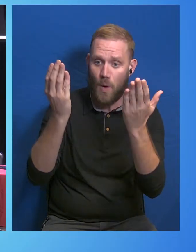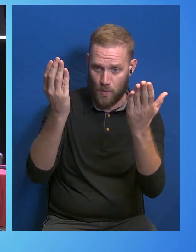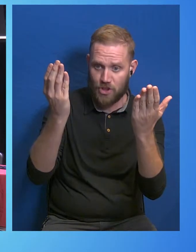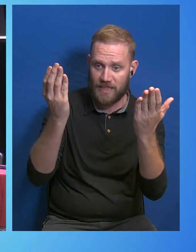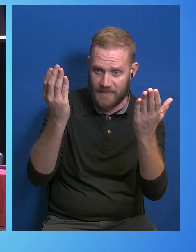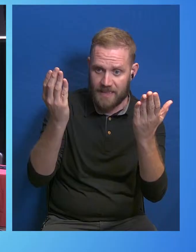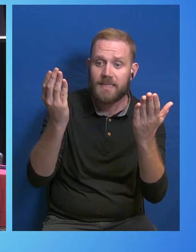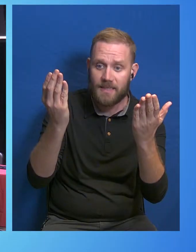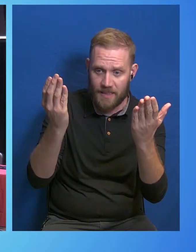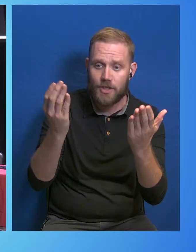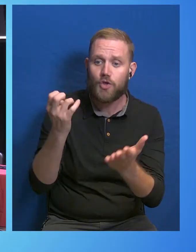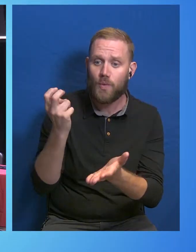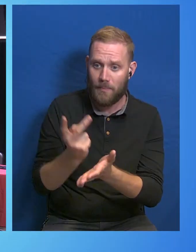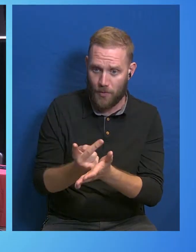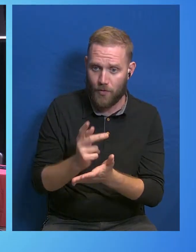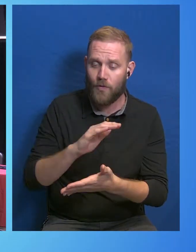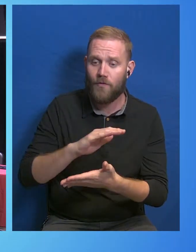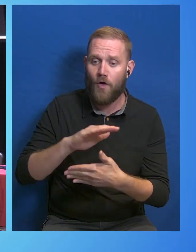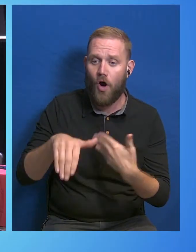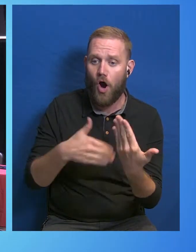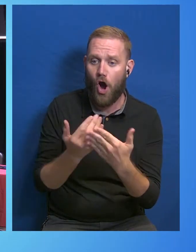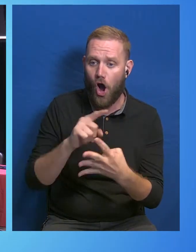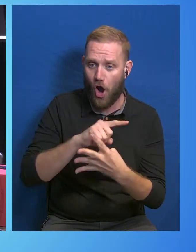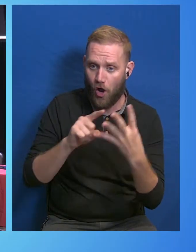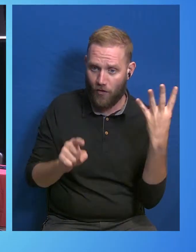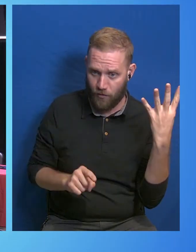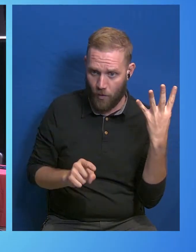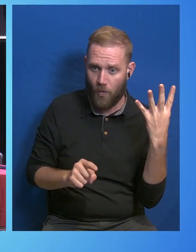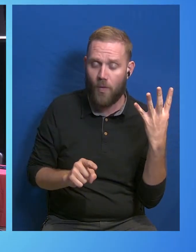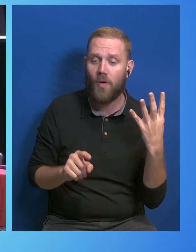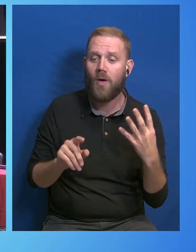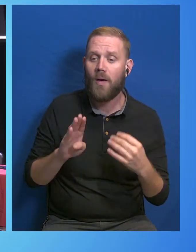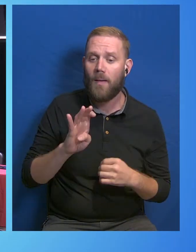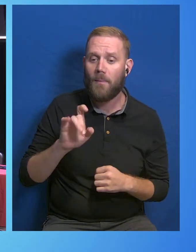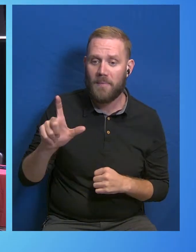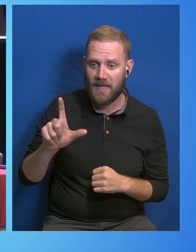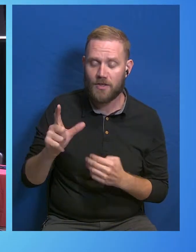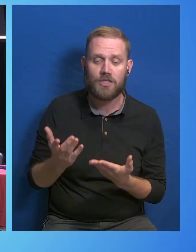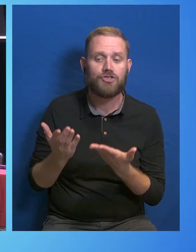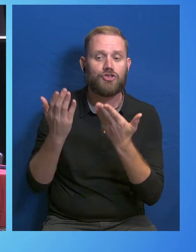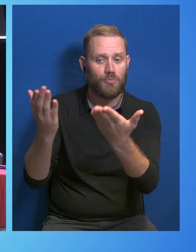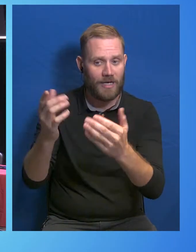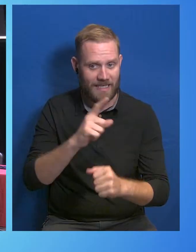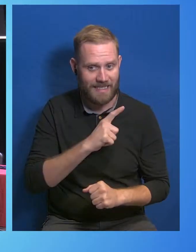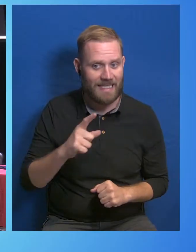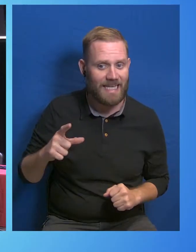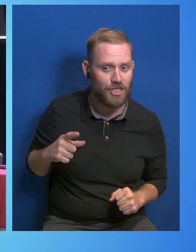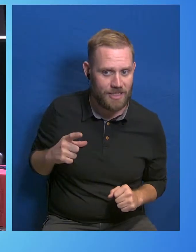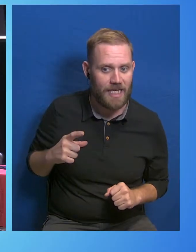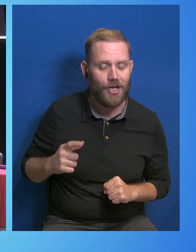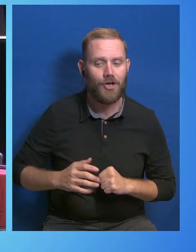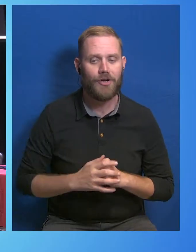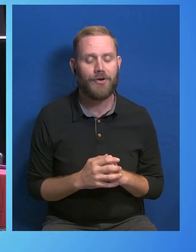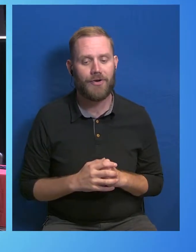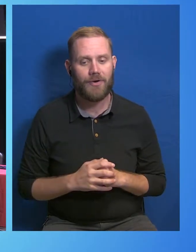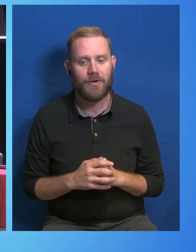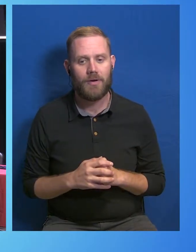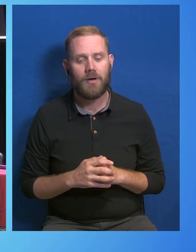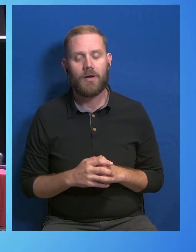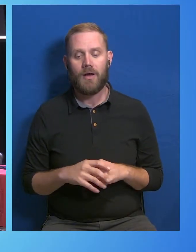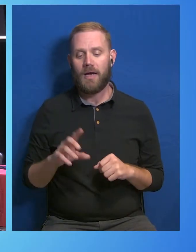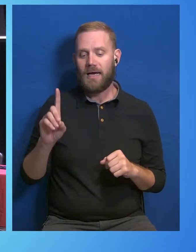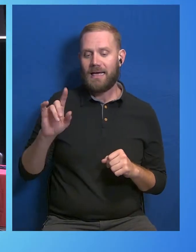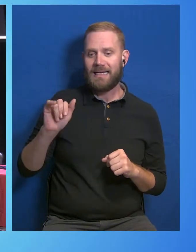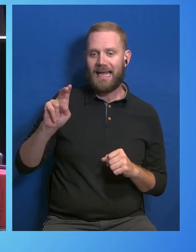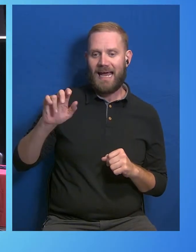to approve all 4 bills for Maria to take to the legislature. And we...